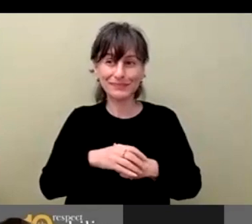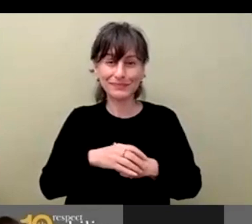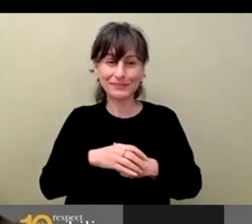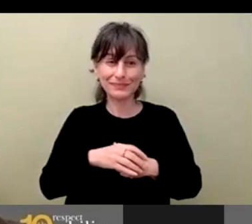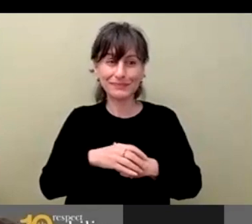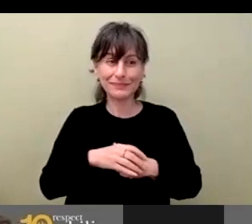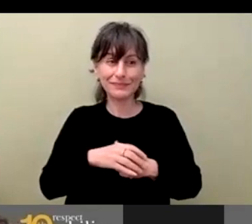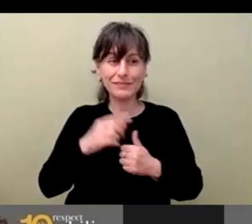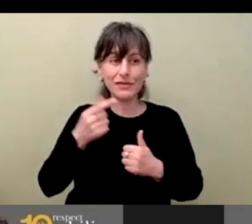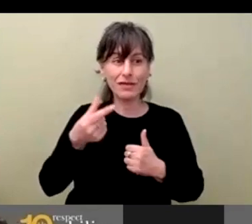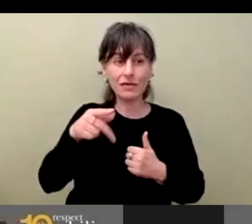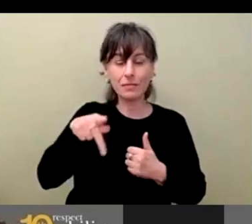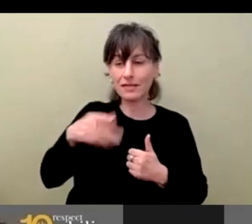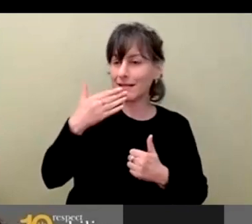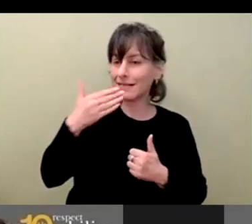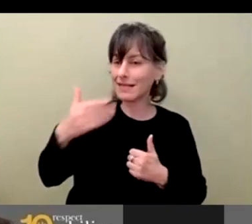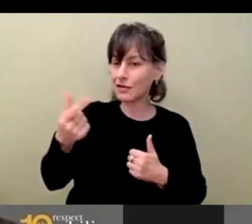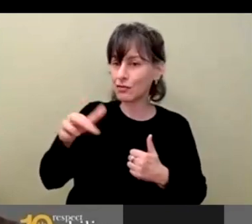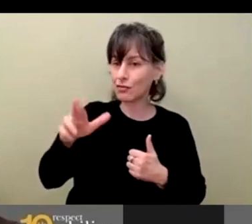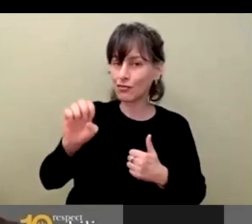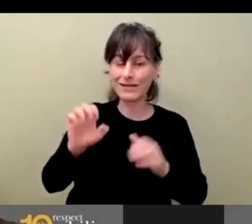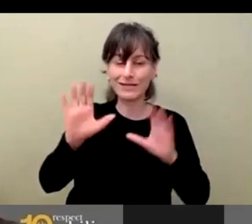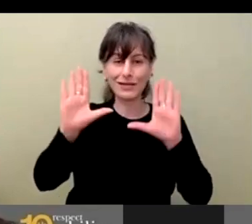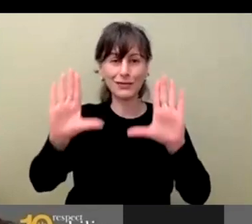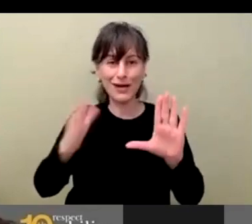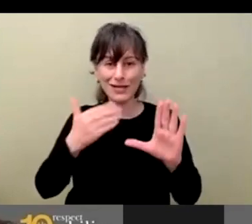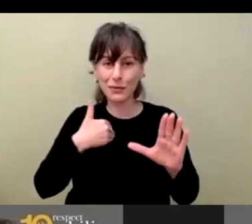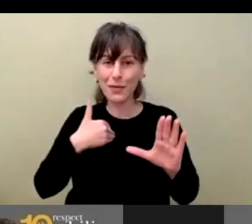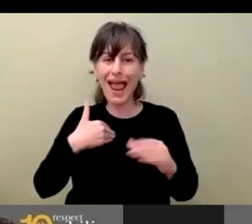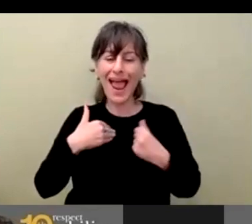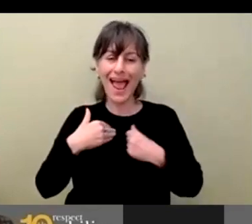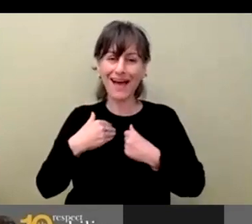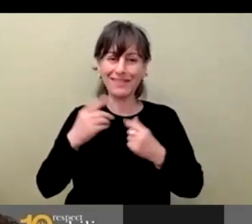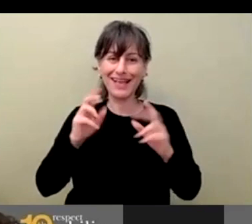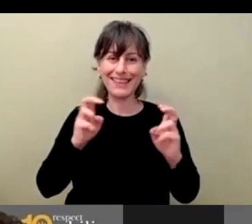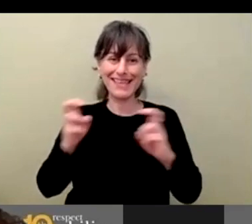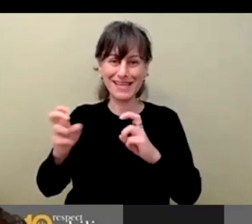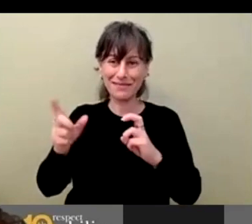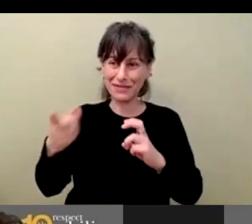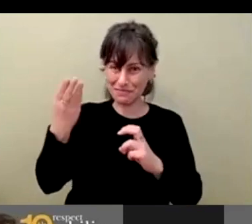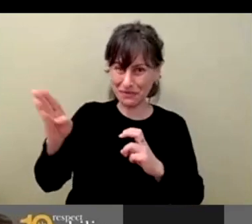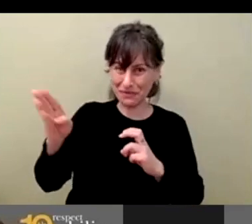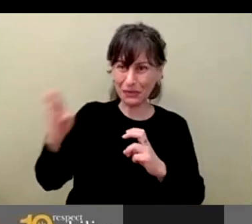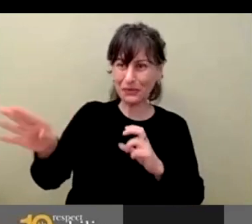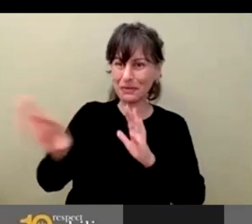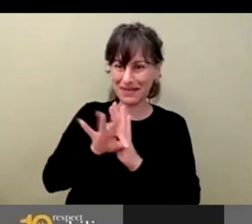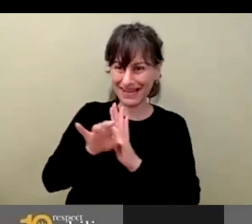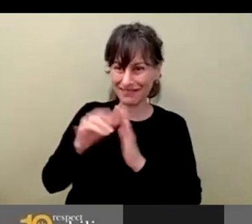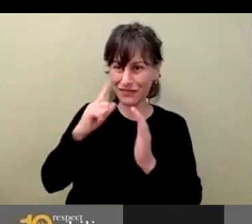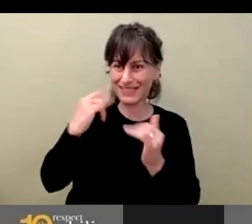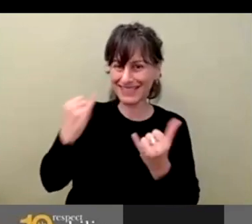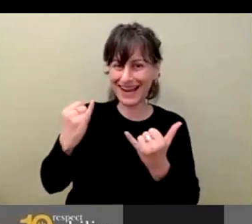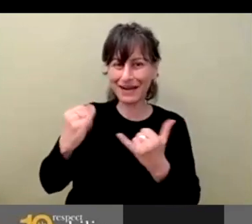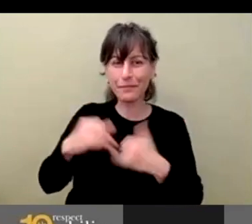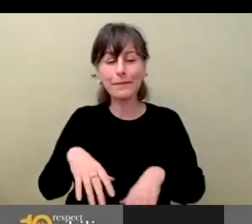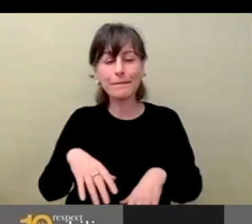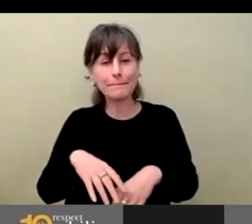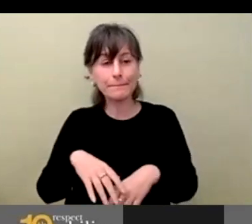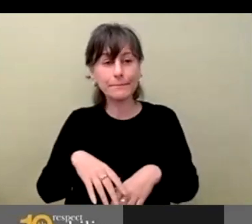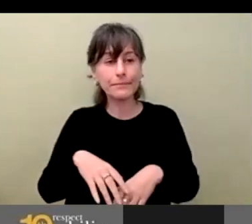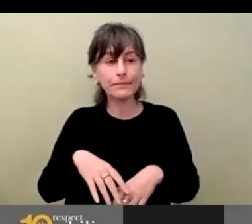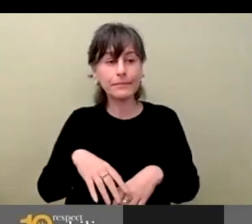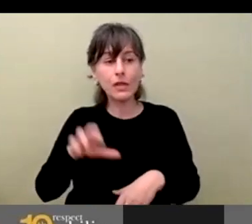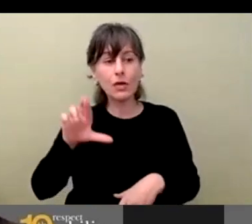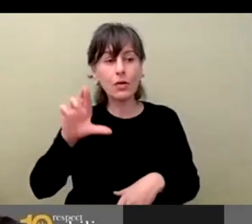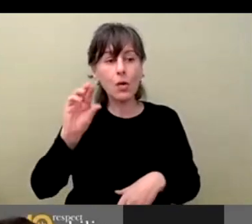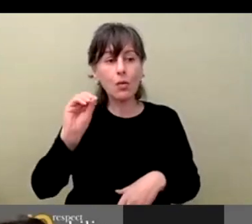Thanks so much, Grace. It's great to have a theme. I love that your theme is blue today. All right. So Rostam,